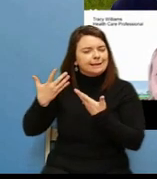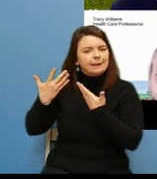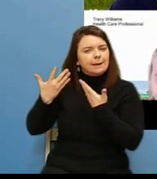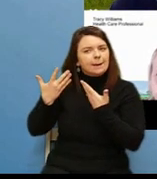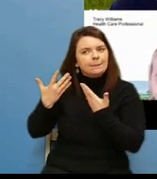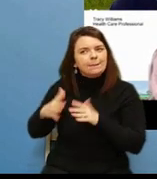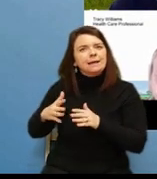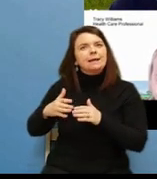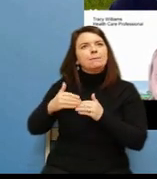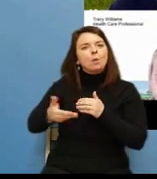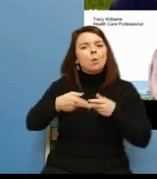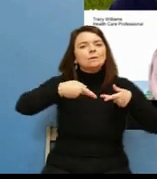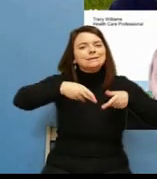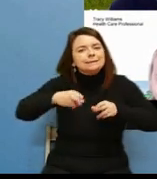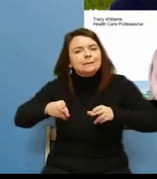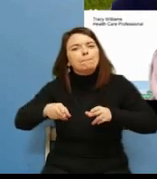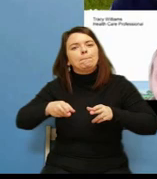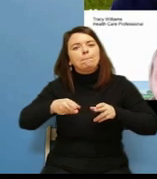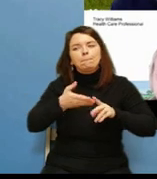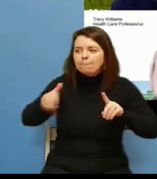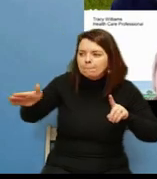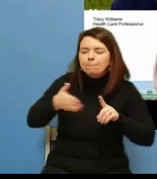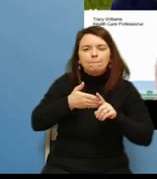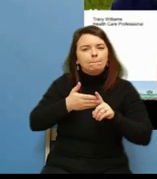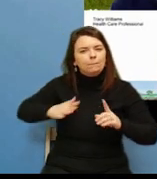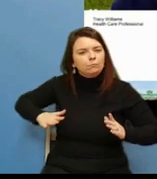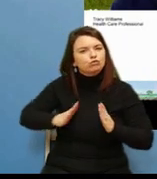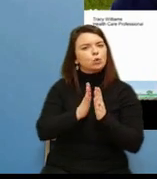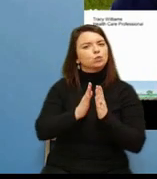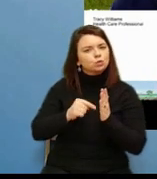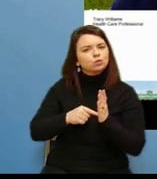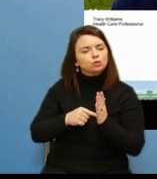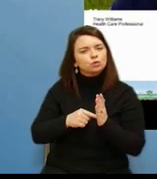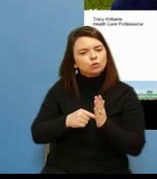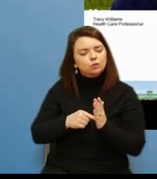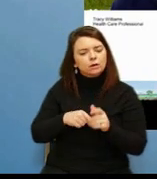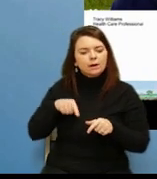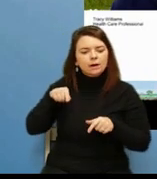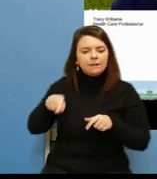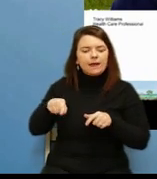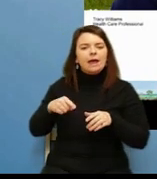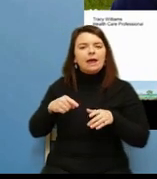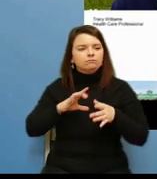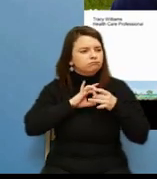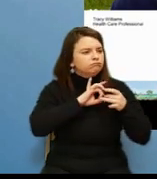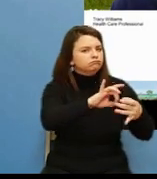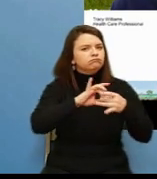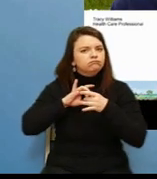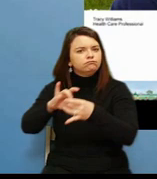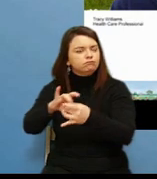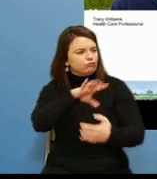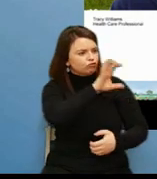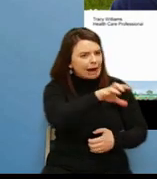really good that CQC are taking a more system-wide approach, and they